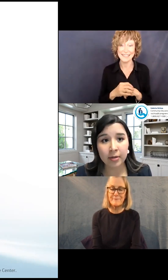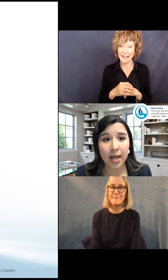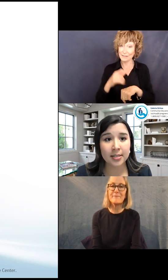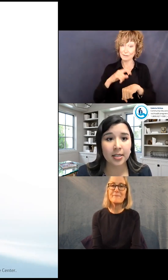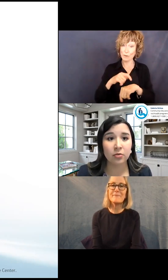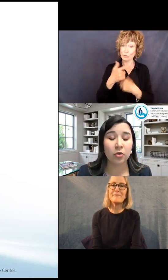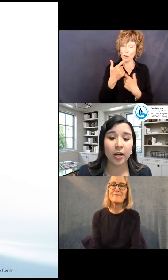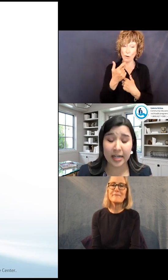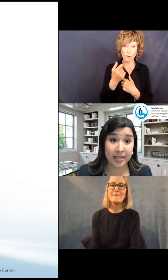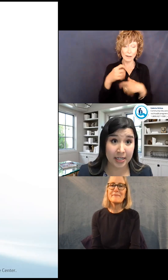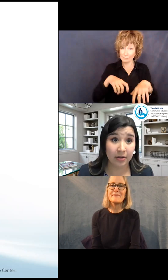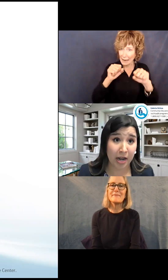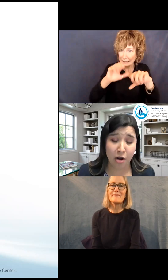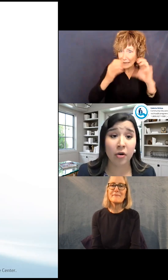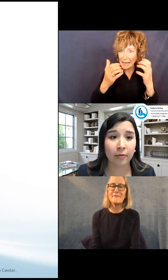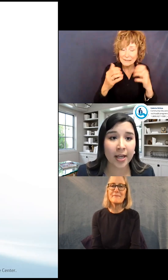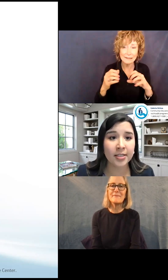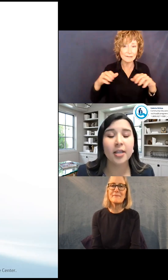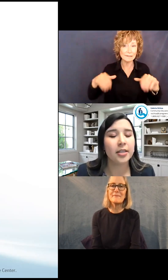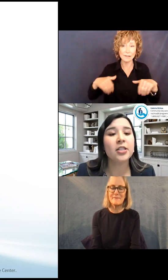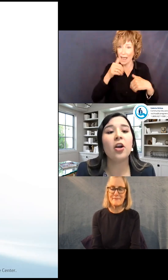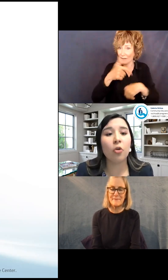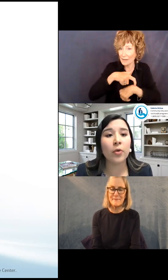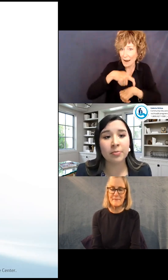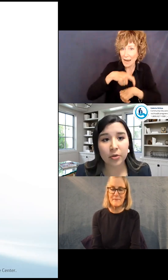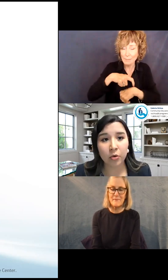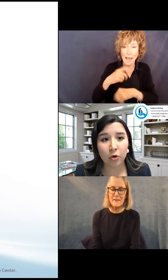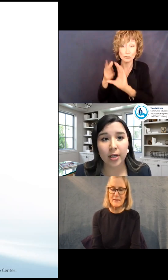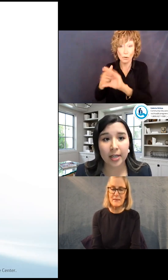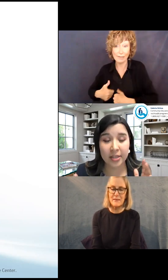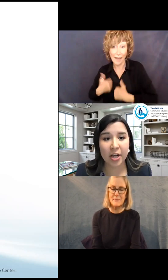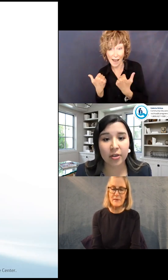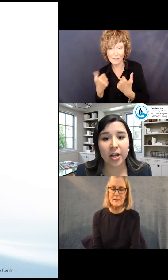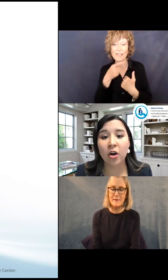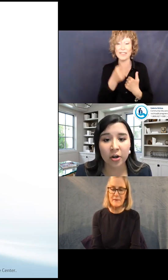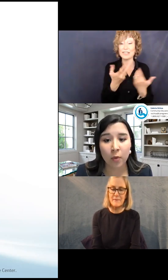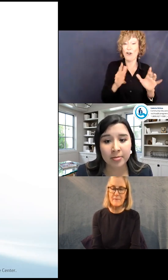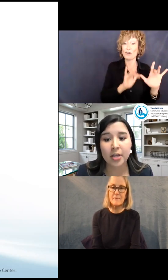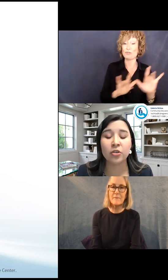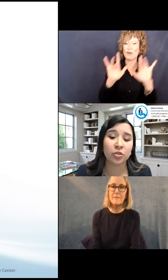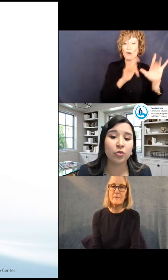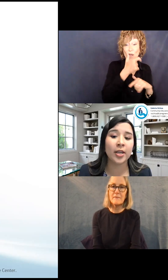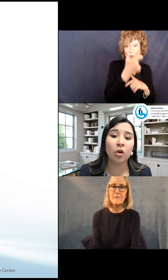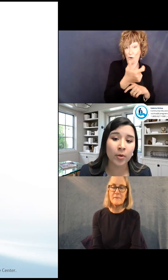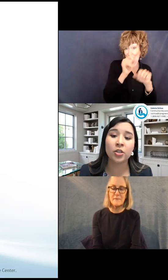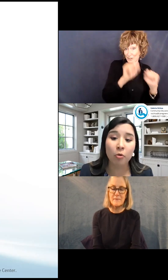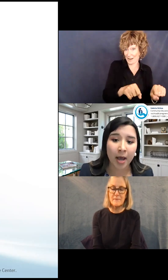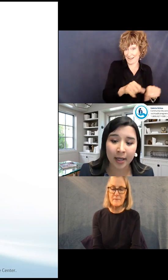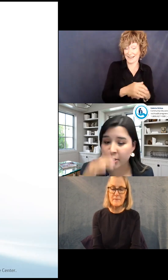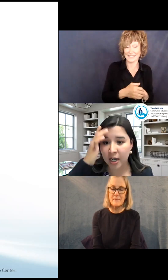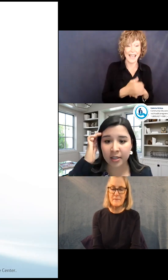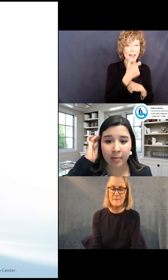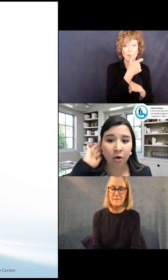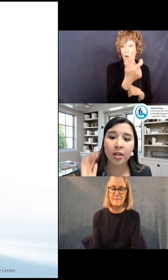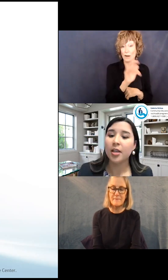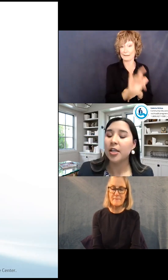live stream classes or anything, our events, these are always pre-recorded and they're there on our website, so you can always go back